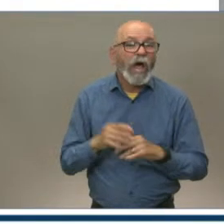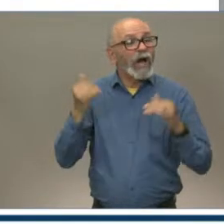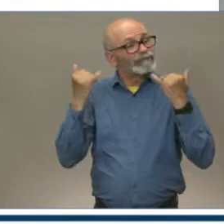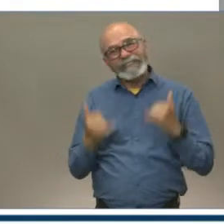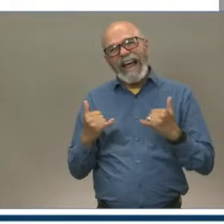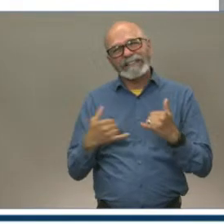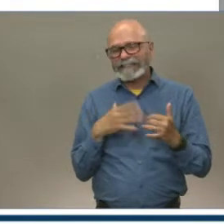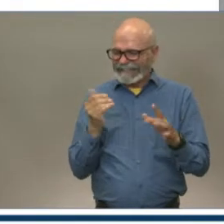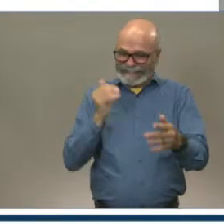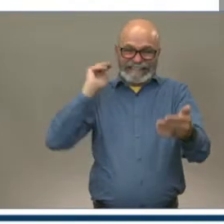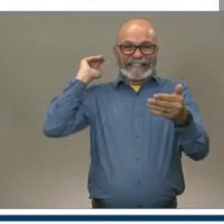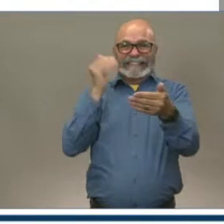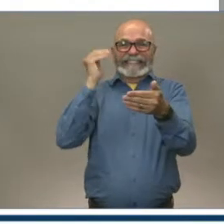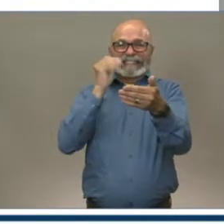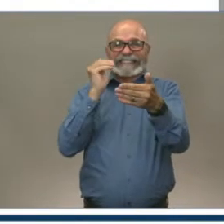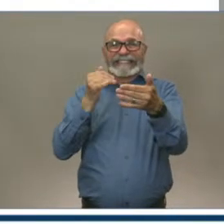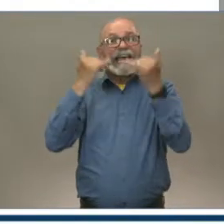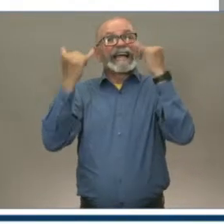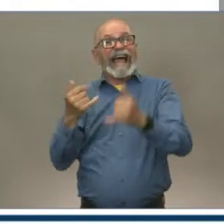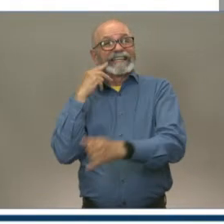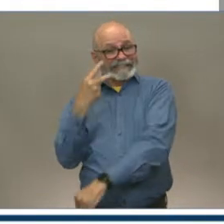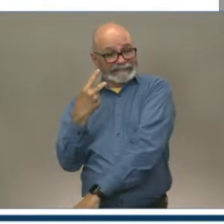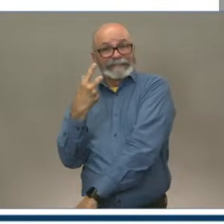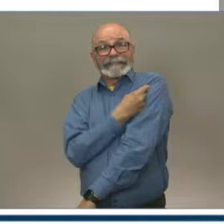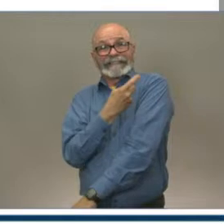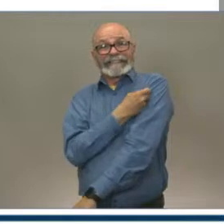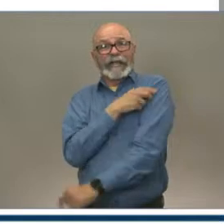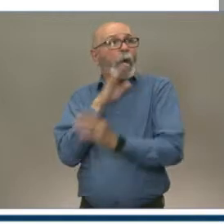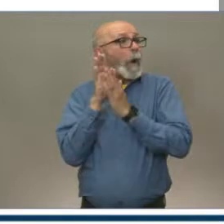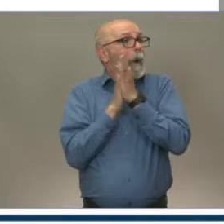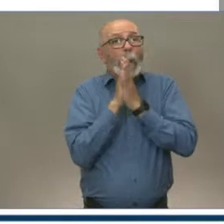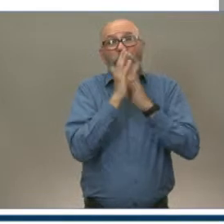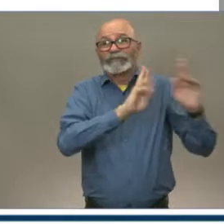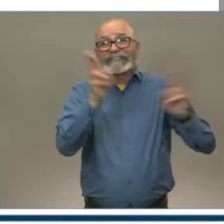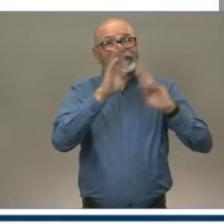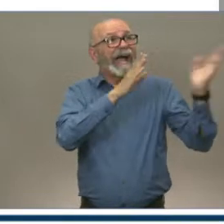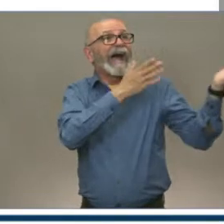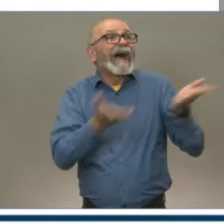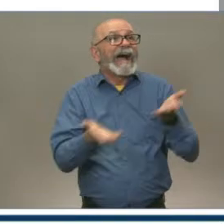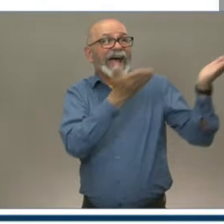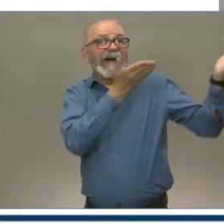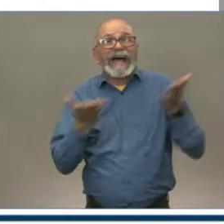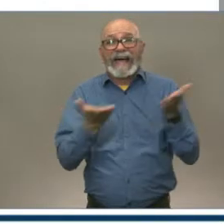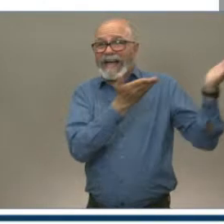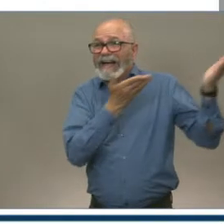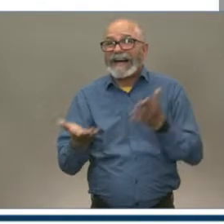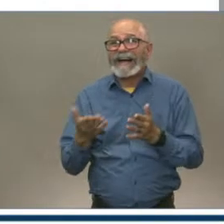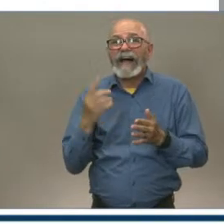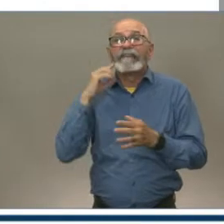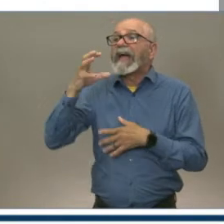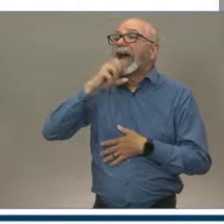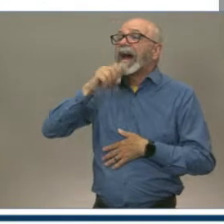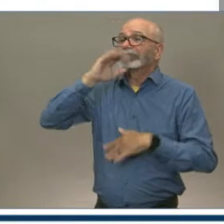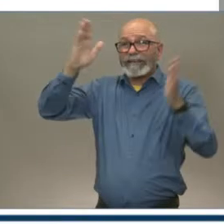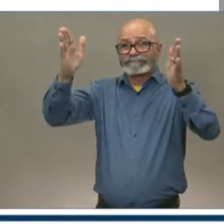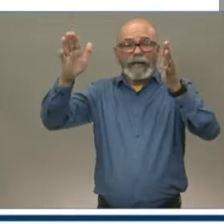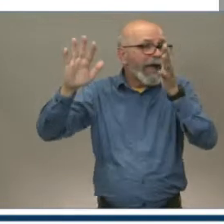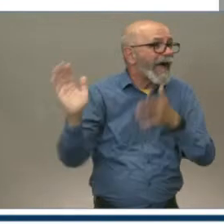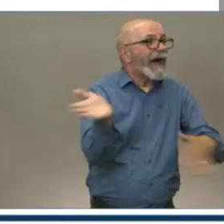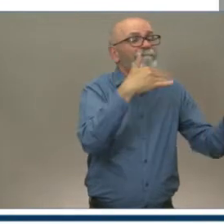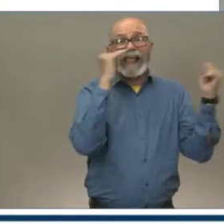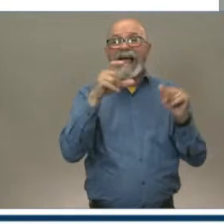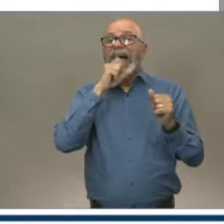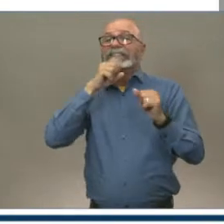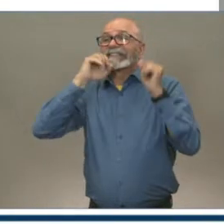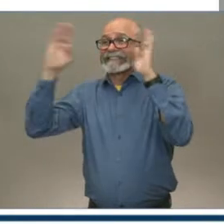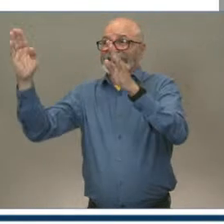close. Our vaccine program continues, and as long as we have supply, we will be moving down through the age groups. And while we wait for everyone